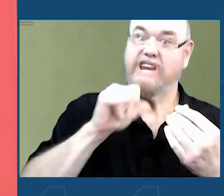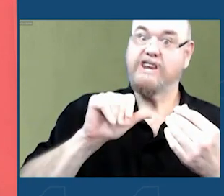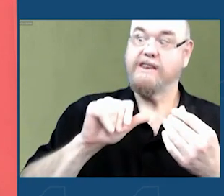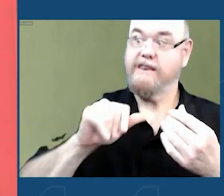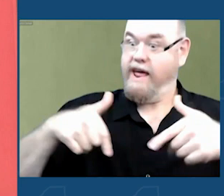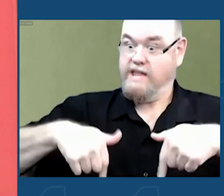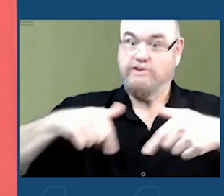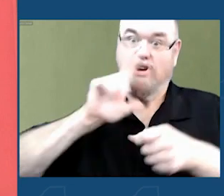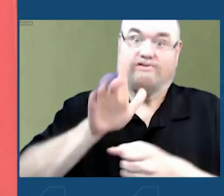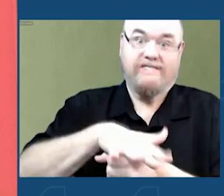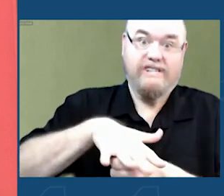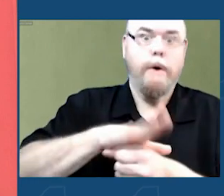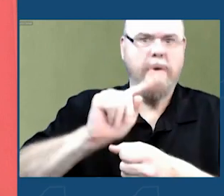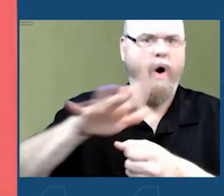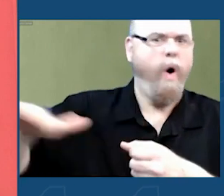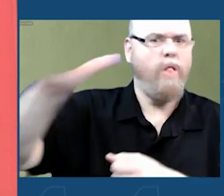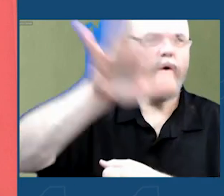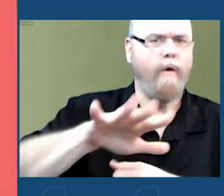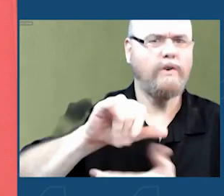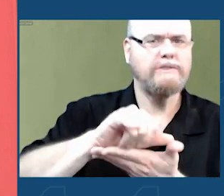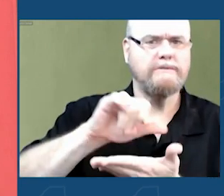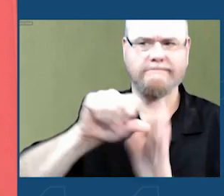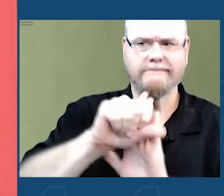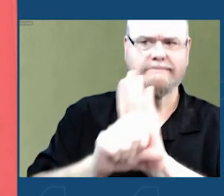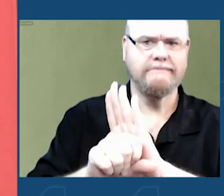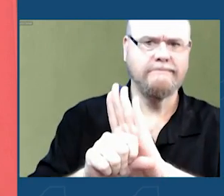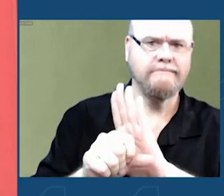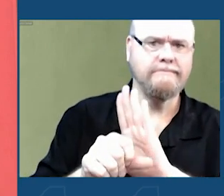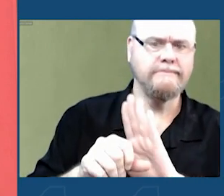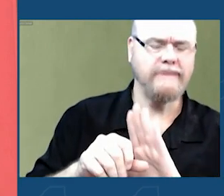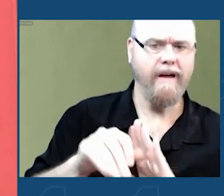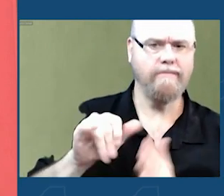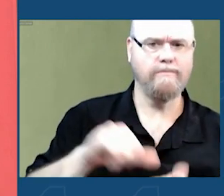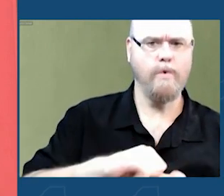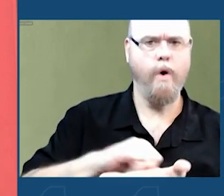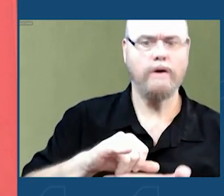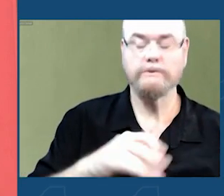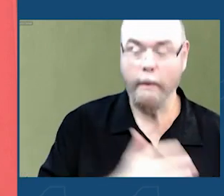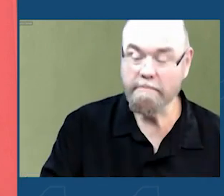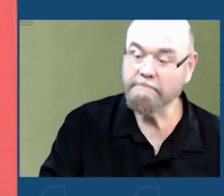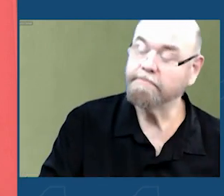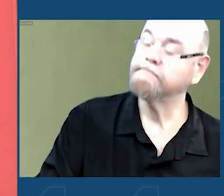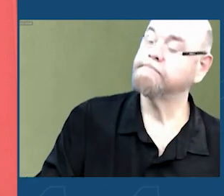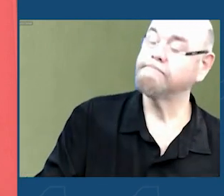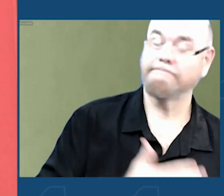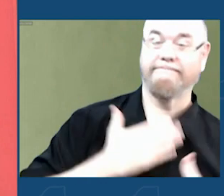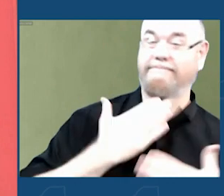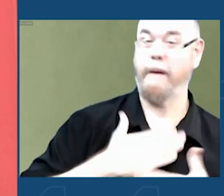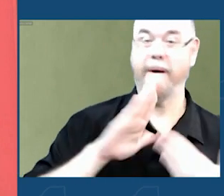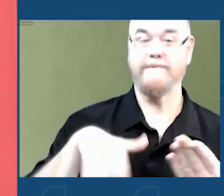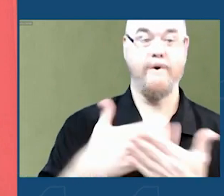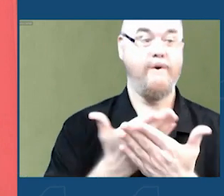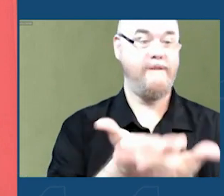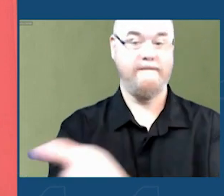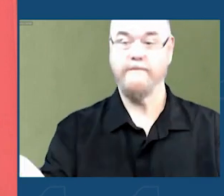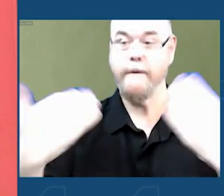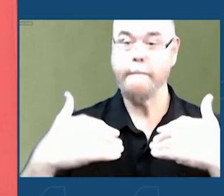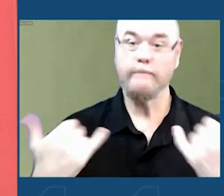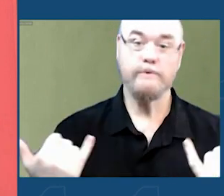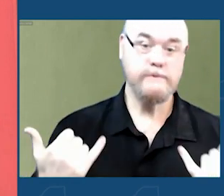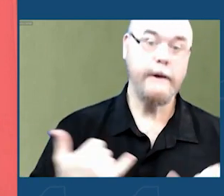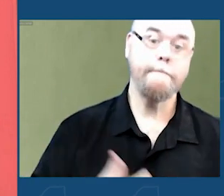state. I am so happy to have all of you here with us